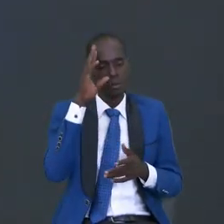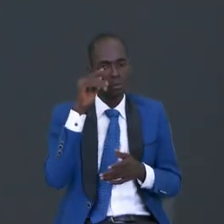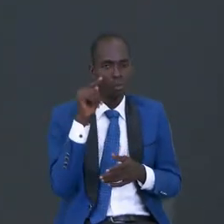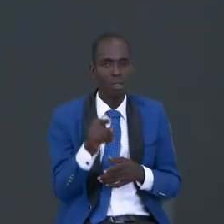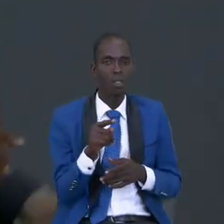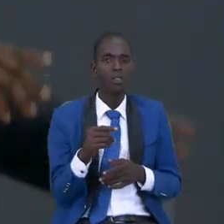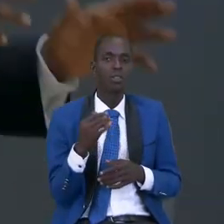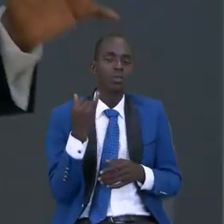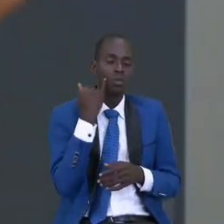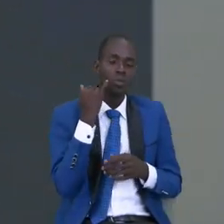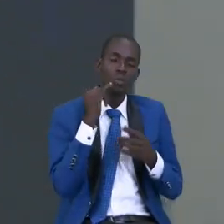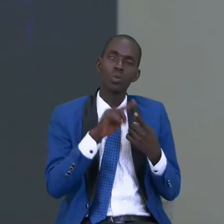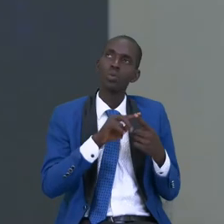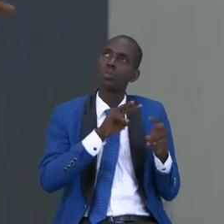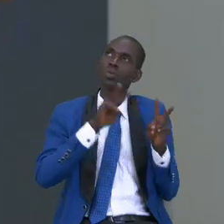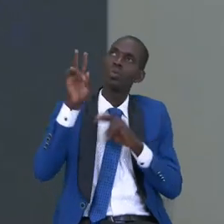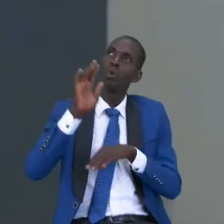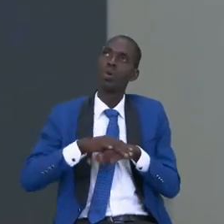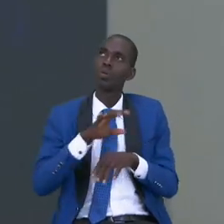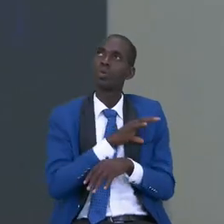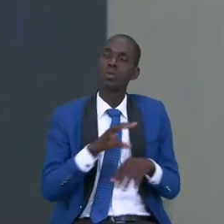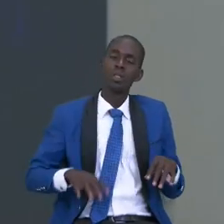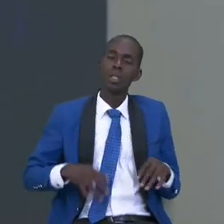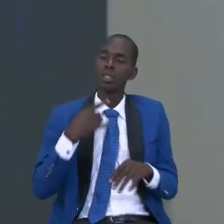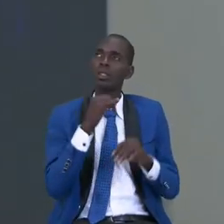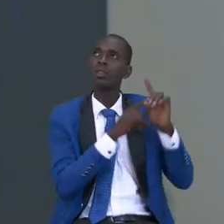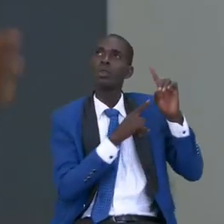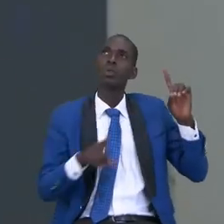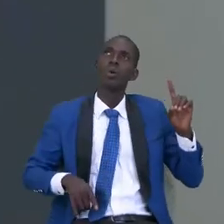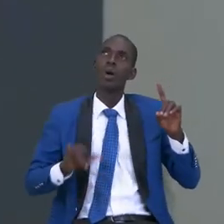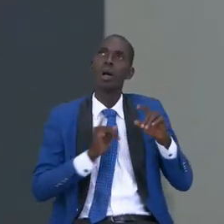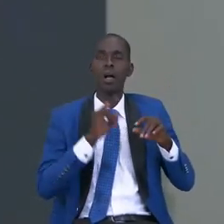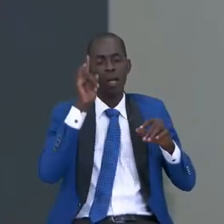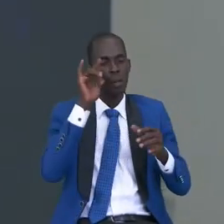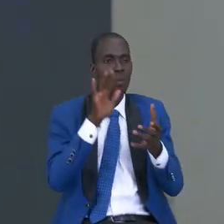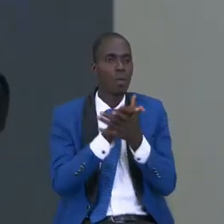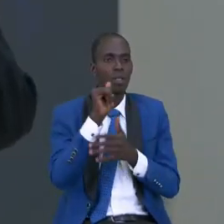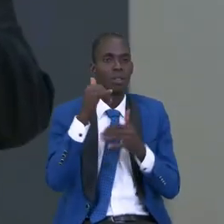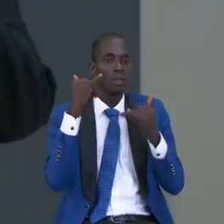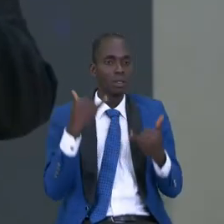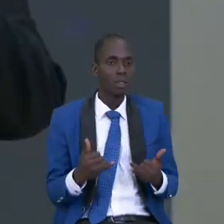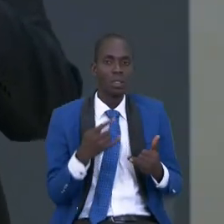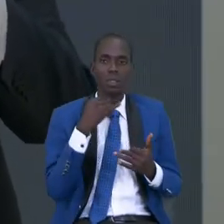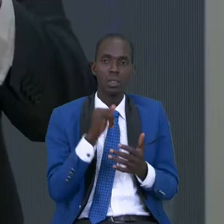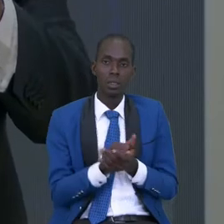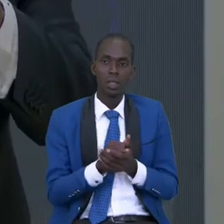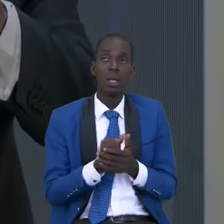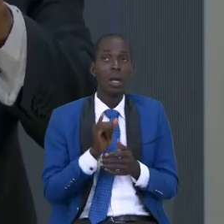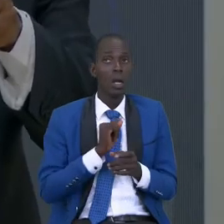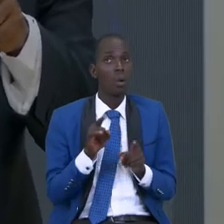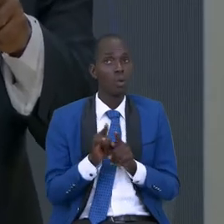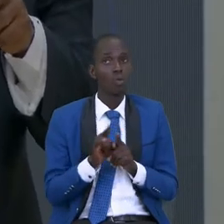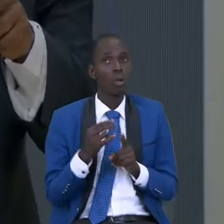at Christ alone and saying, Lord, I believe, he now said, but Lord, I also have